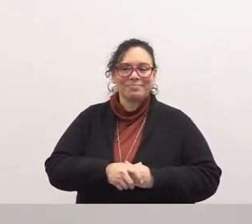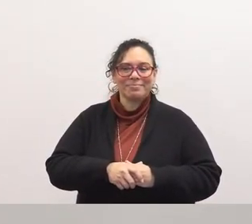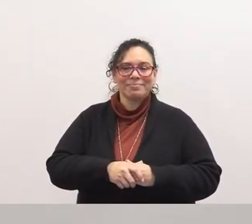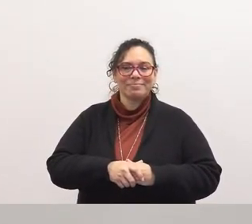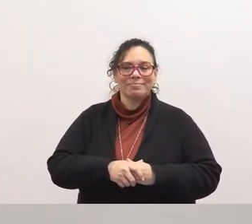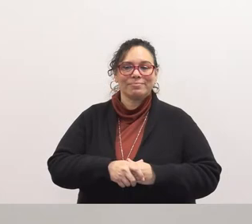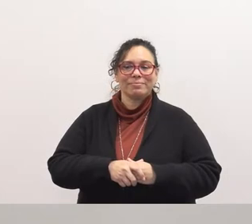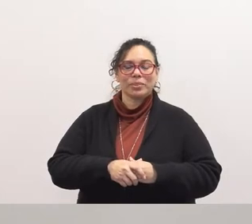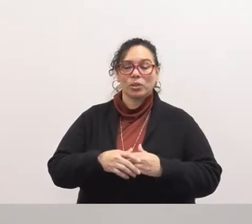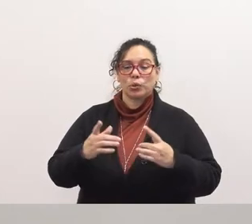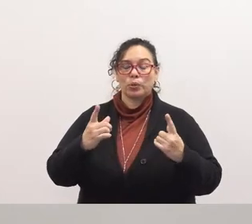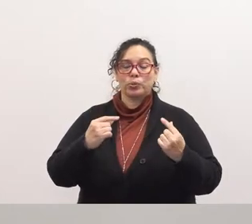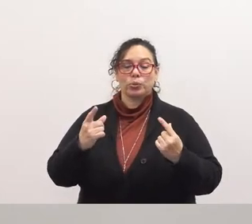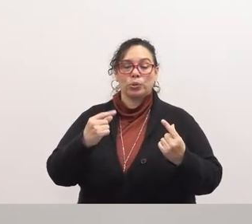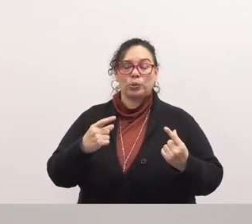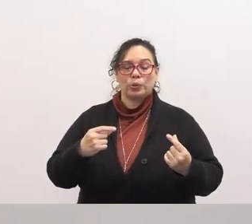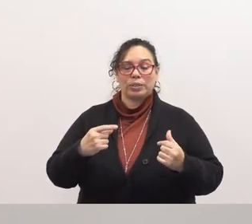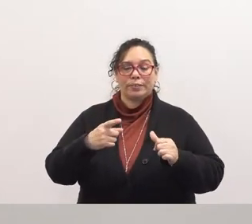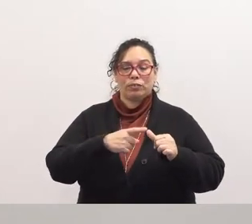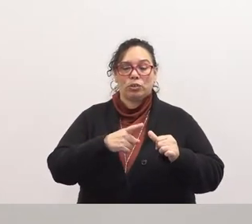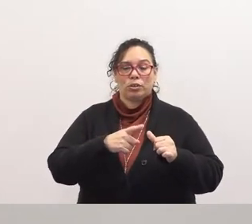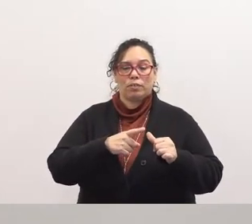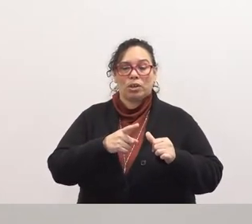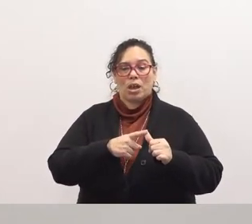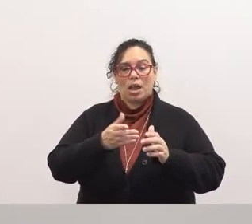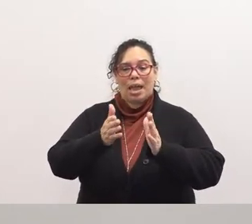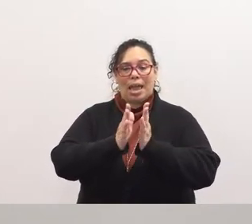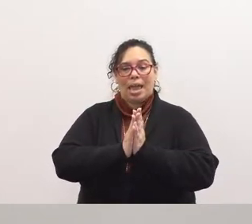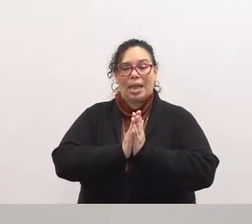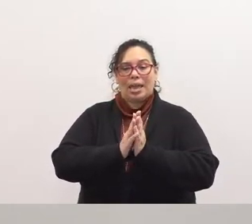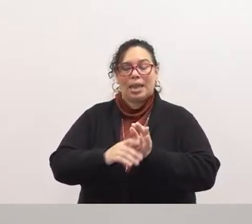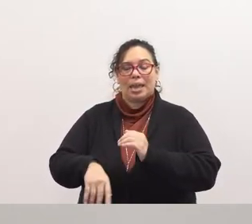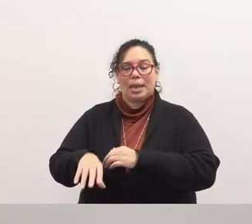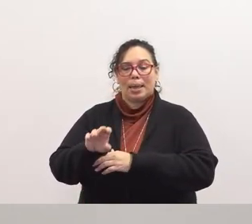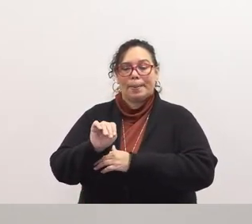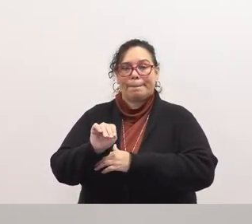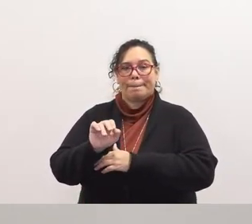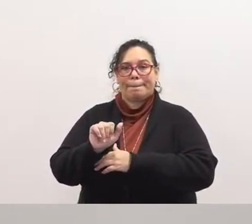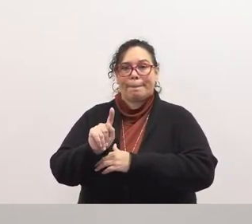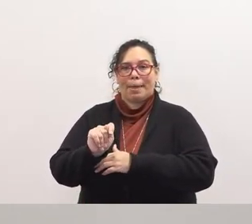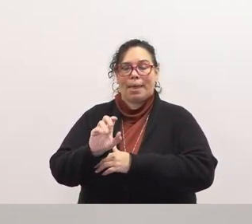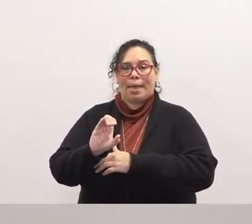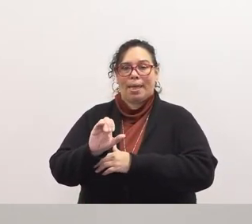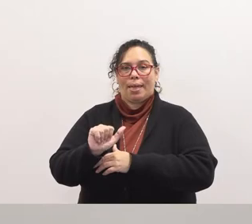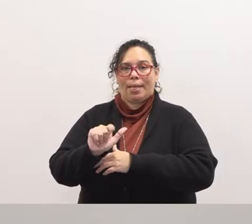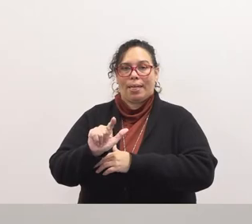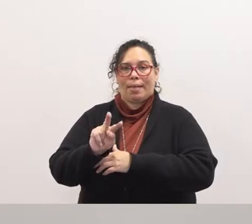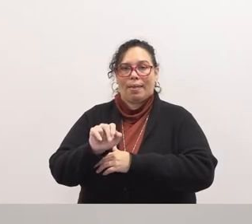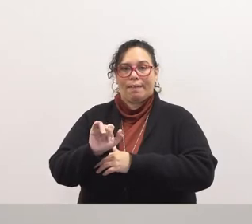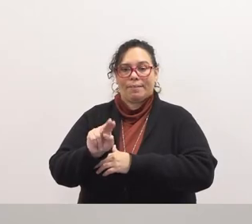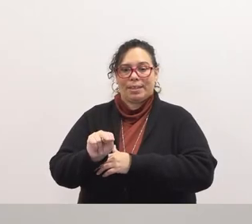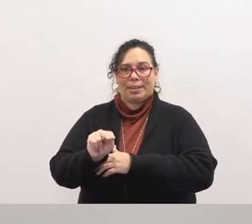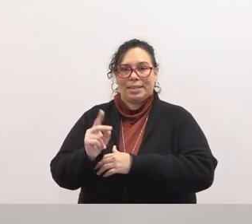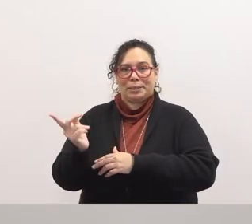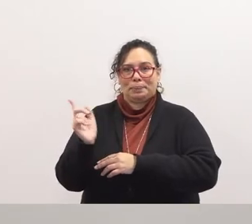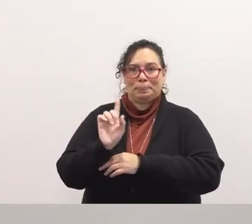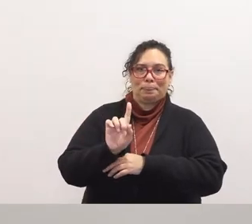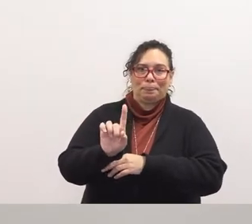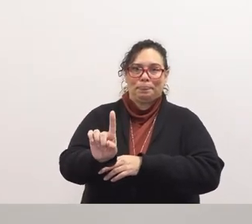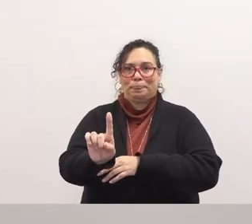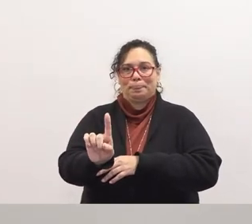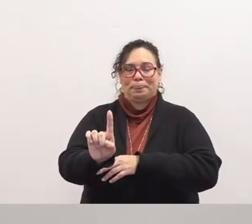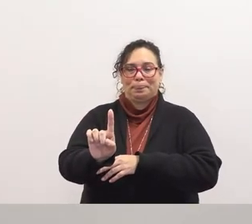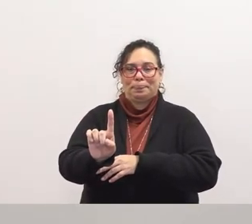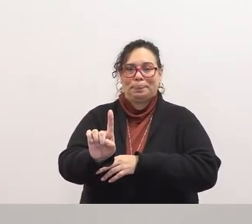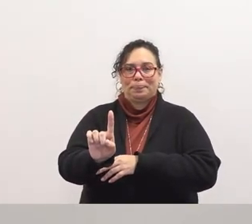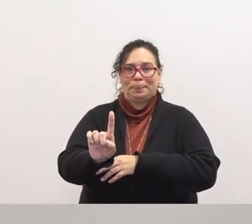so what I would like to do is, first of all, ask Mac Calvin to come forward. Matt, come on up